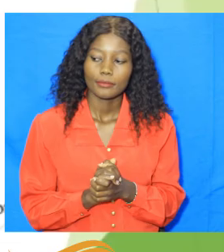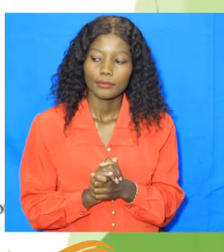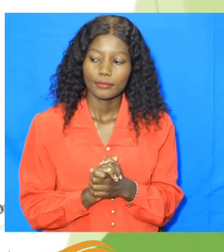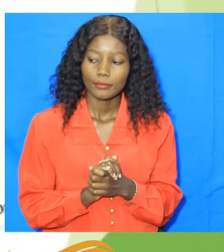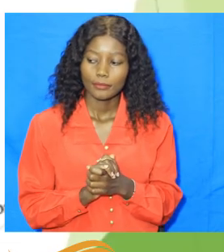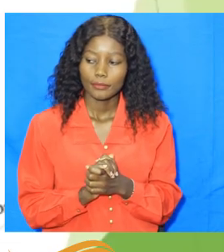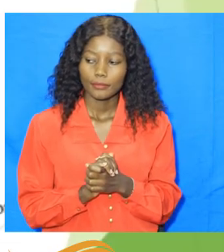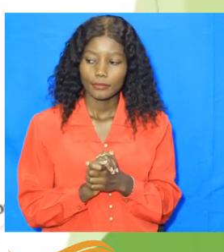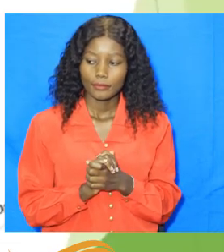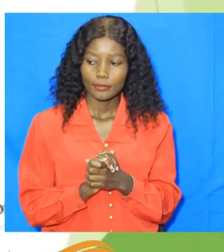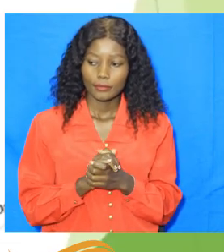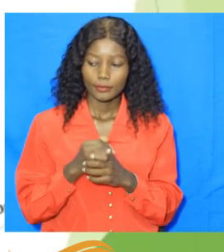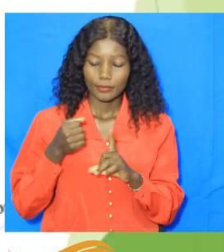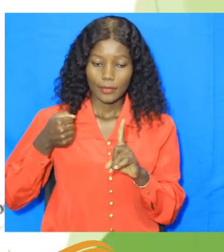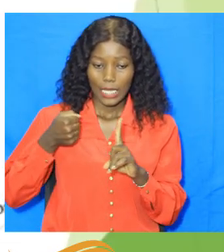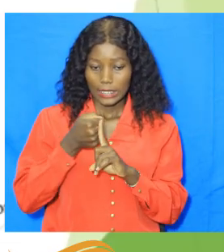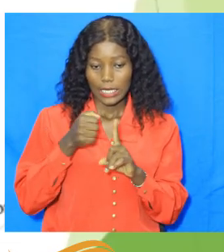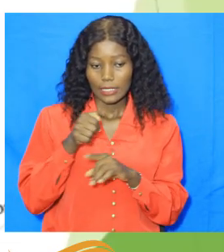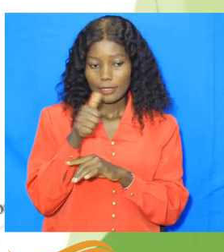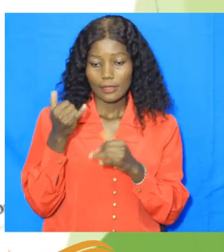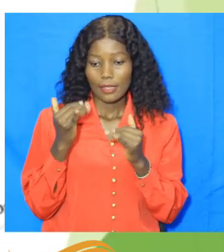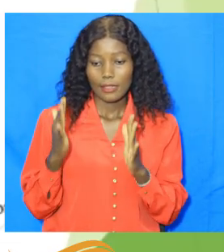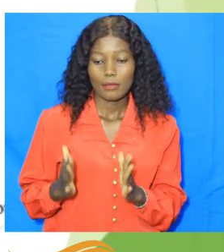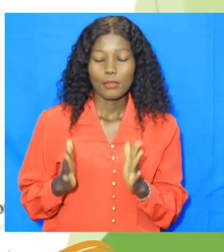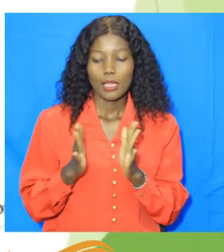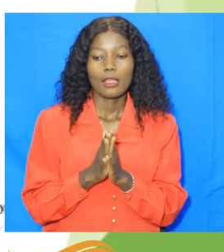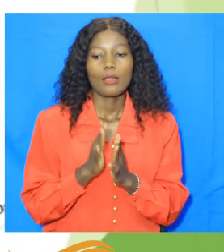attacking the other athlete with the arms,